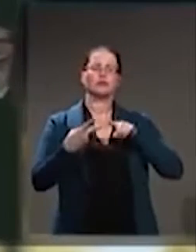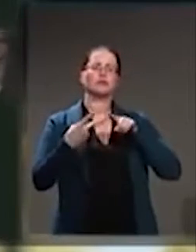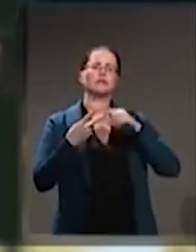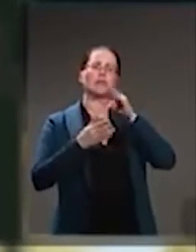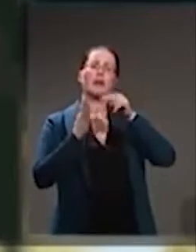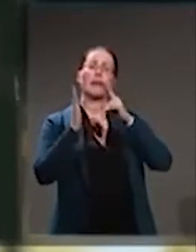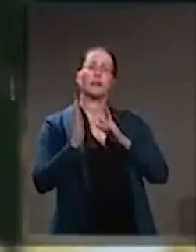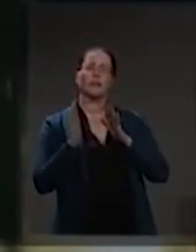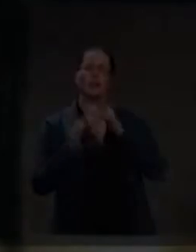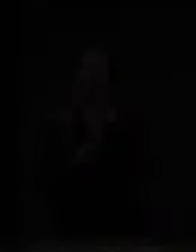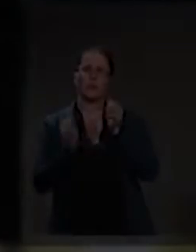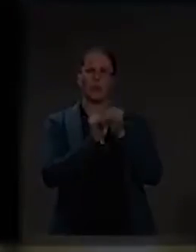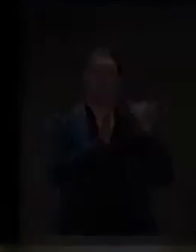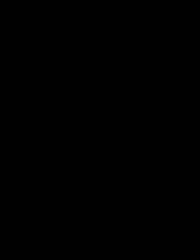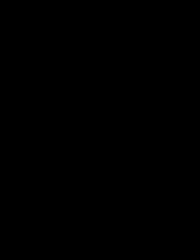with her art.